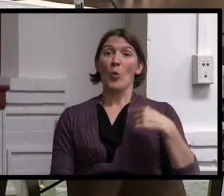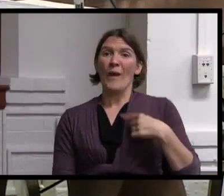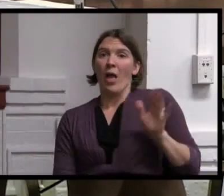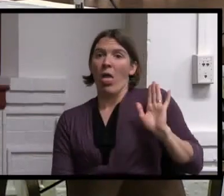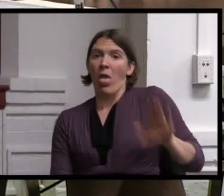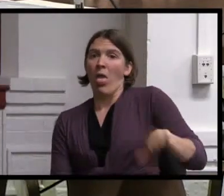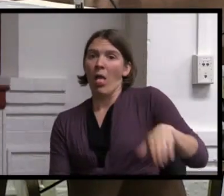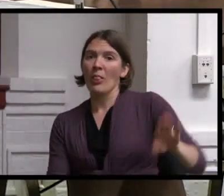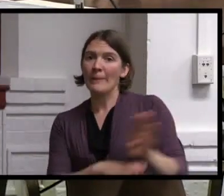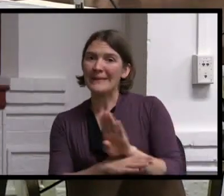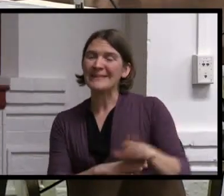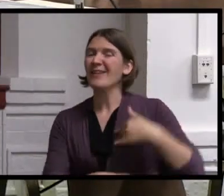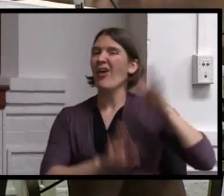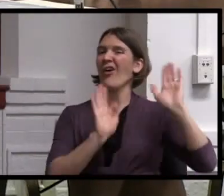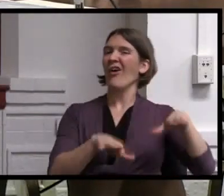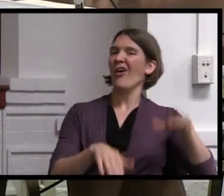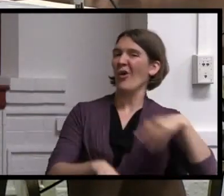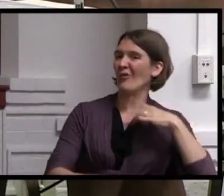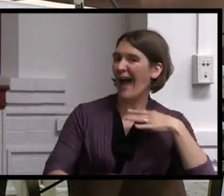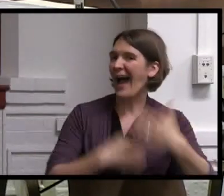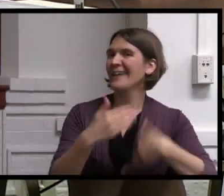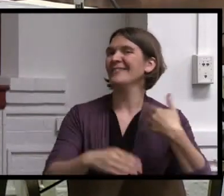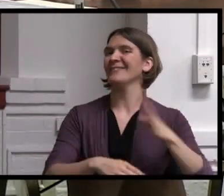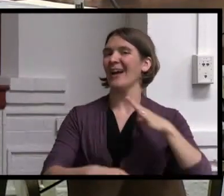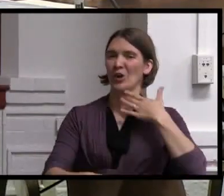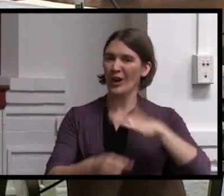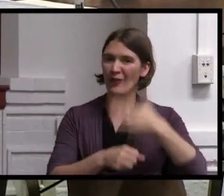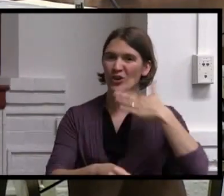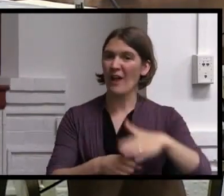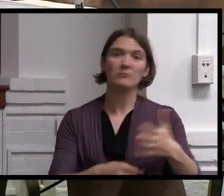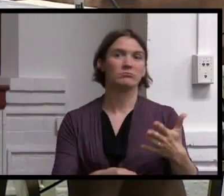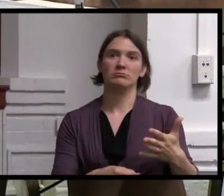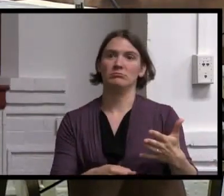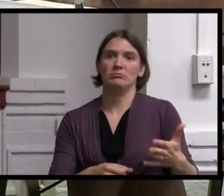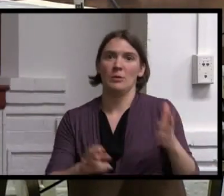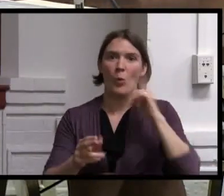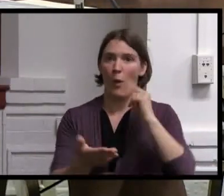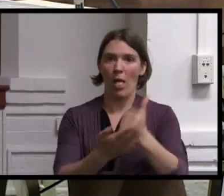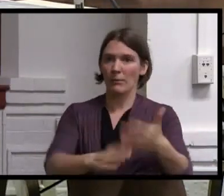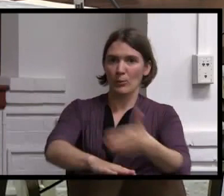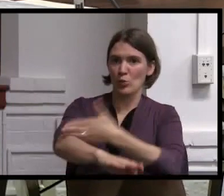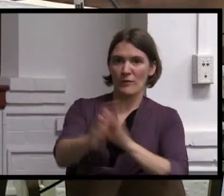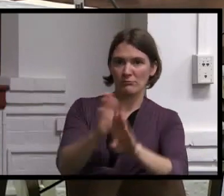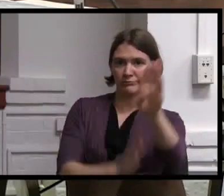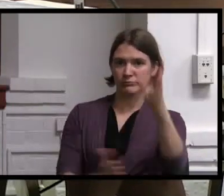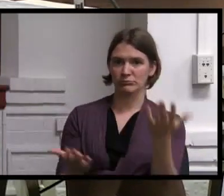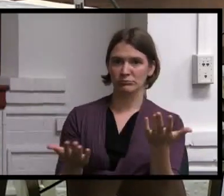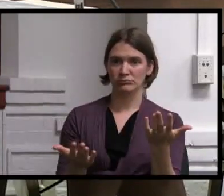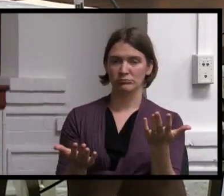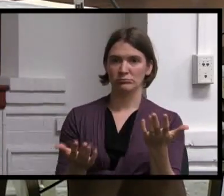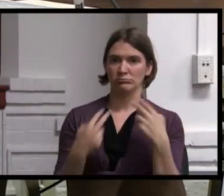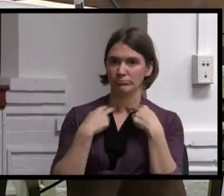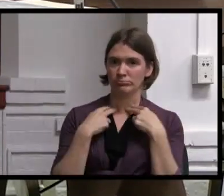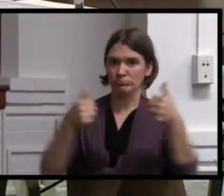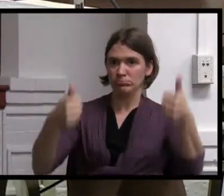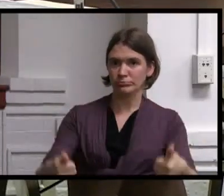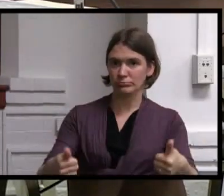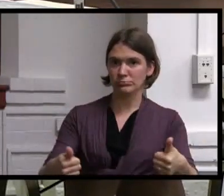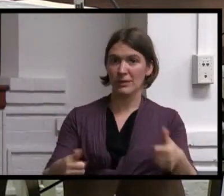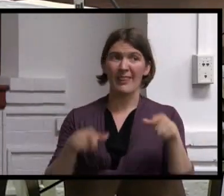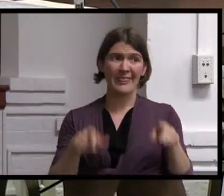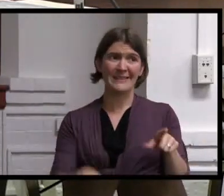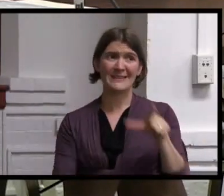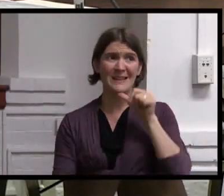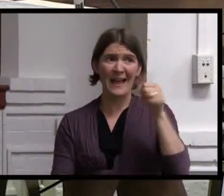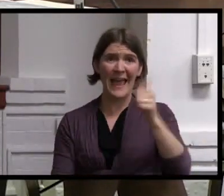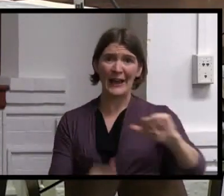and crippling the downtown economy does not help this issue. And it is not a